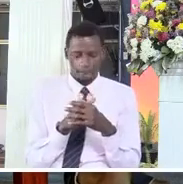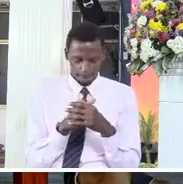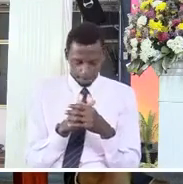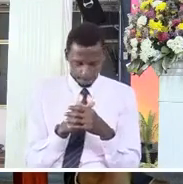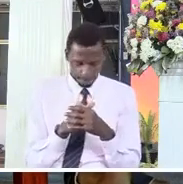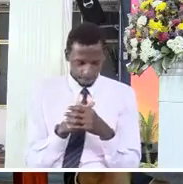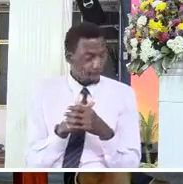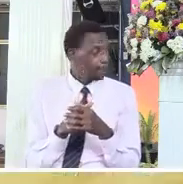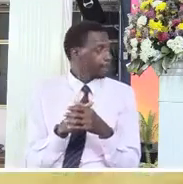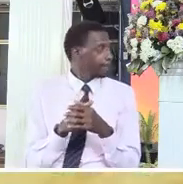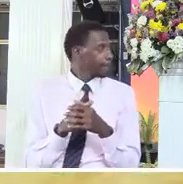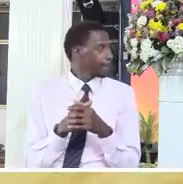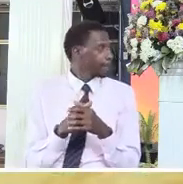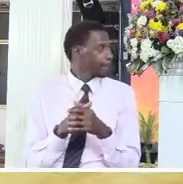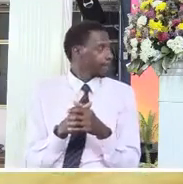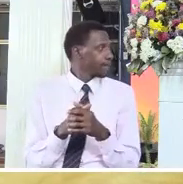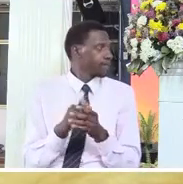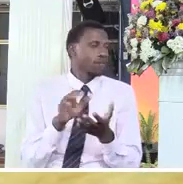Praise God.